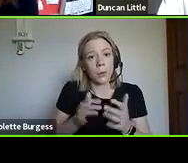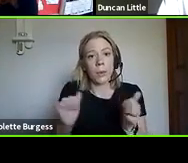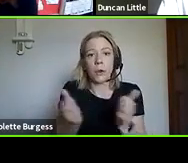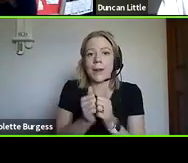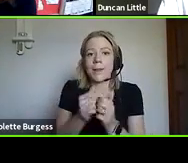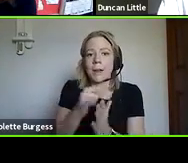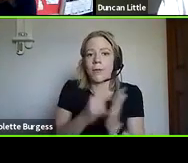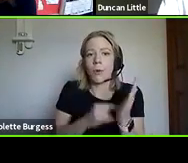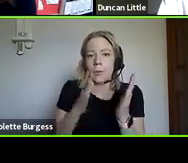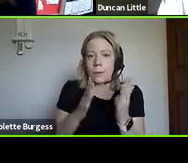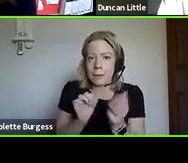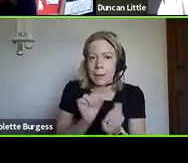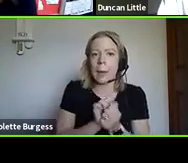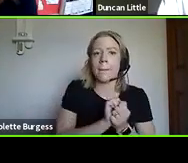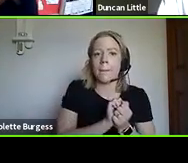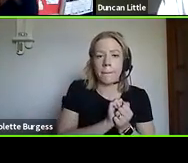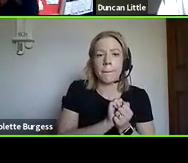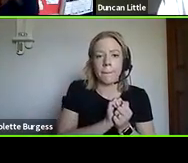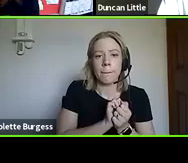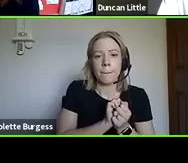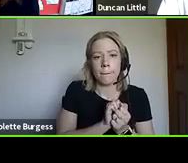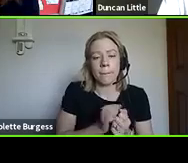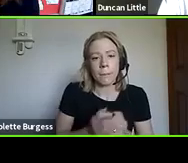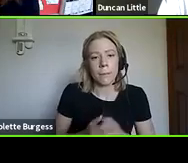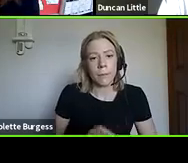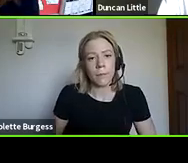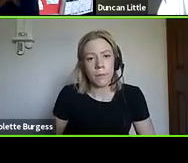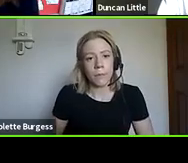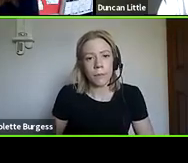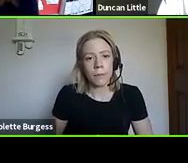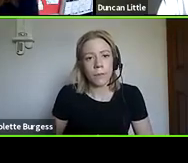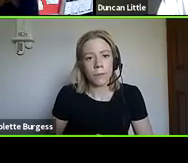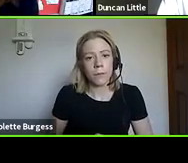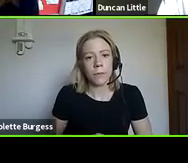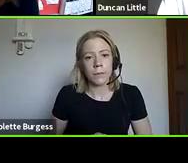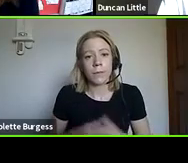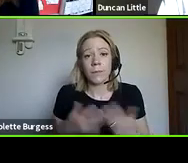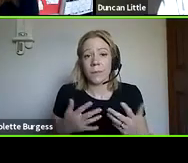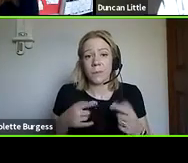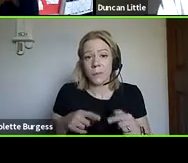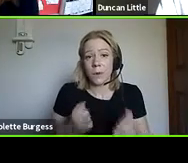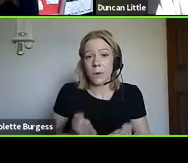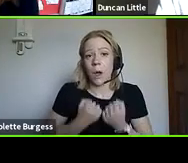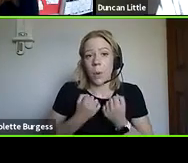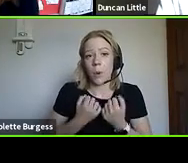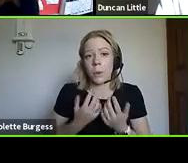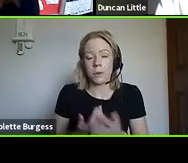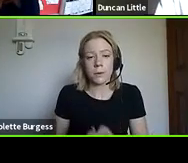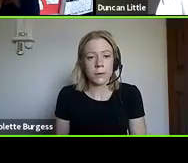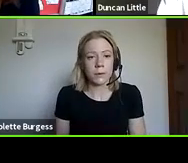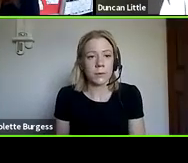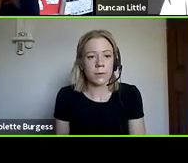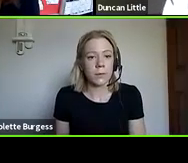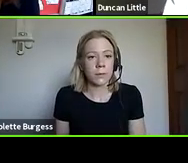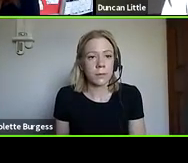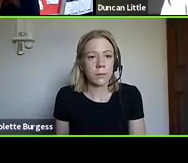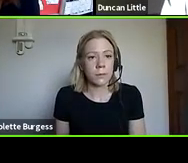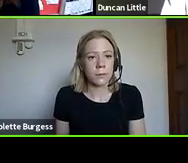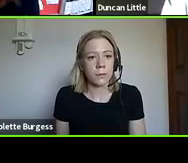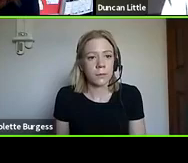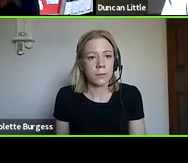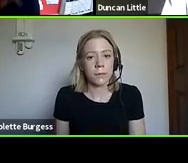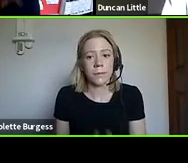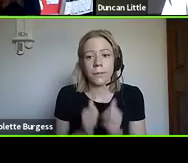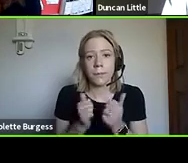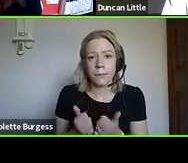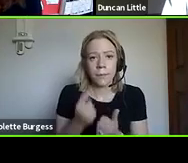consent. So that's how we go about it. So these are our consent forms.